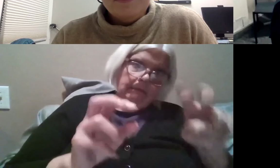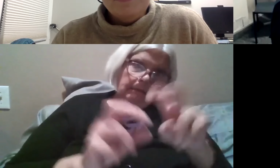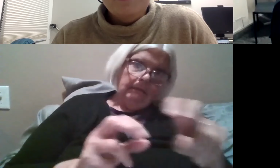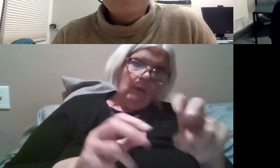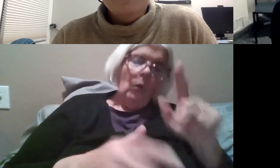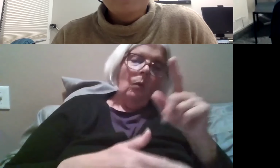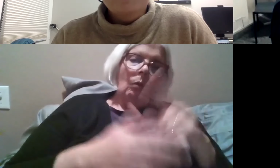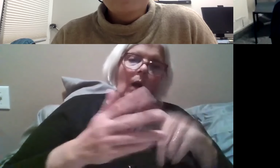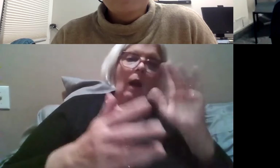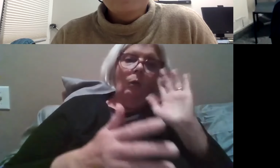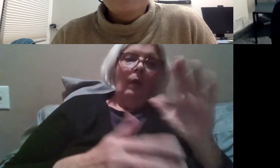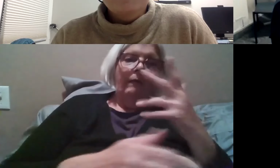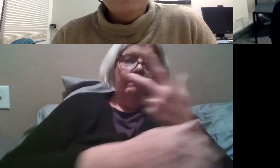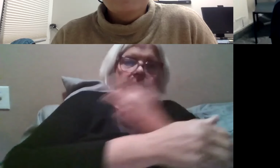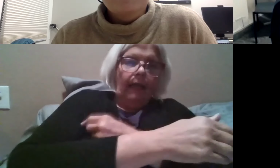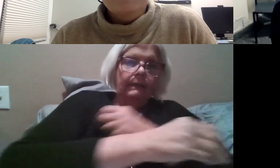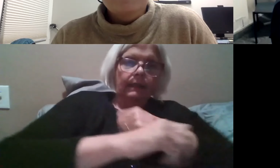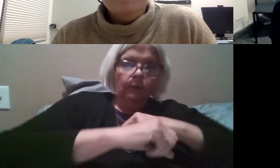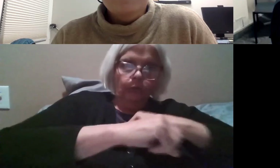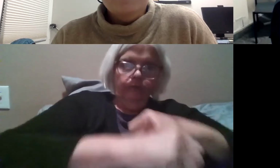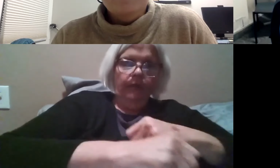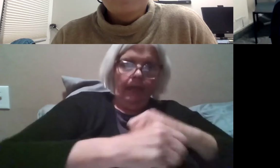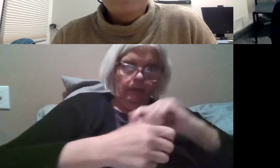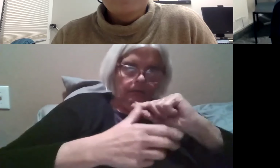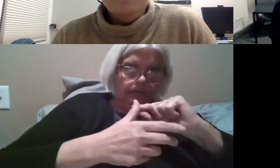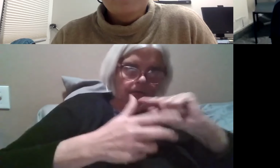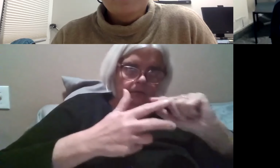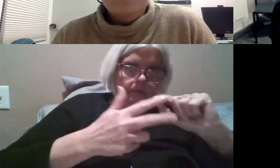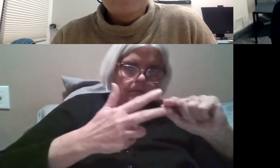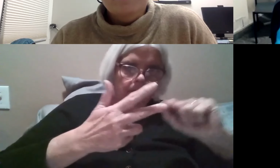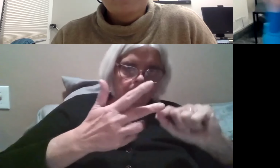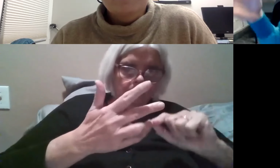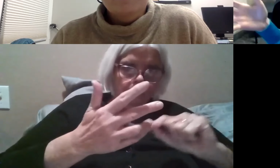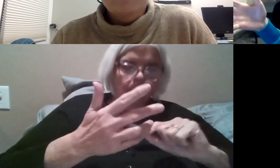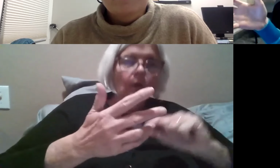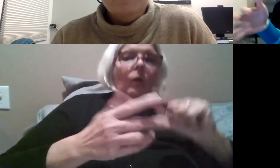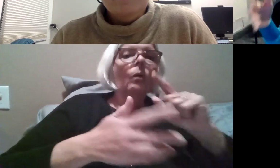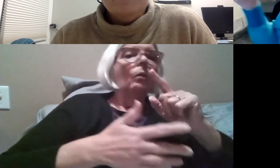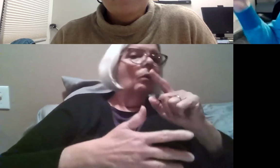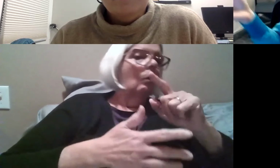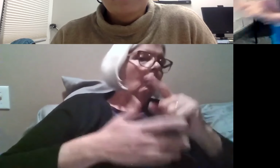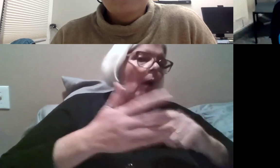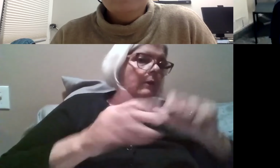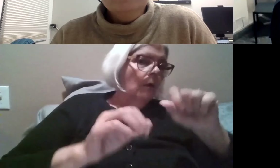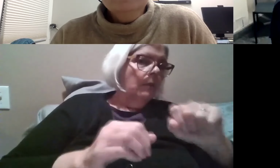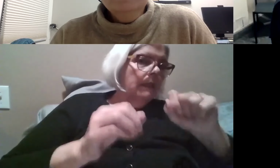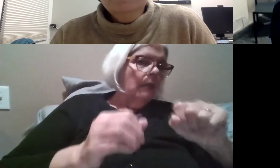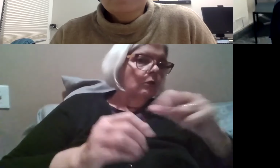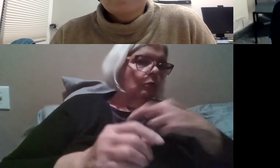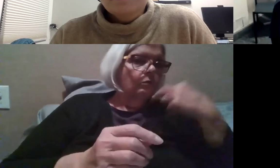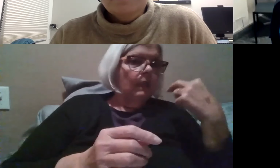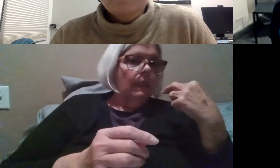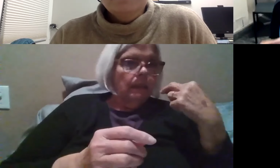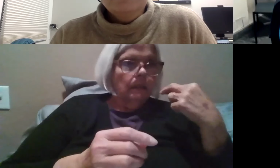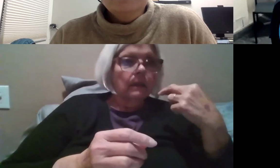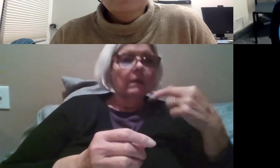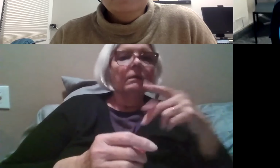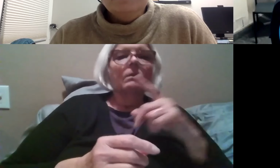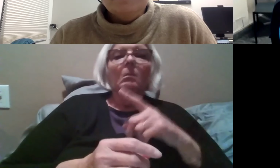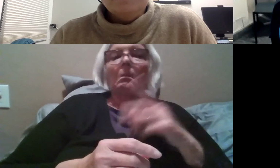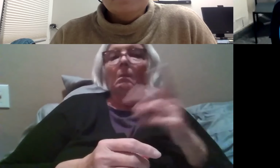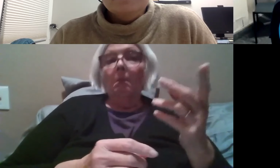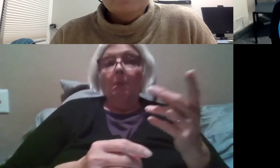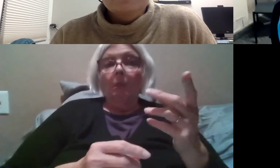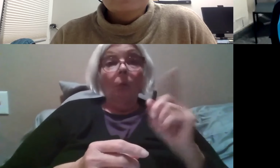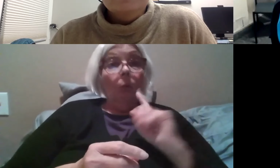group? And what are the potential risks? We did not see myocarditis, but we know it can happen. Let's plug those numbers in and assess the